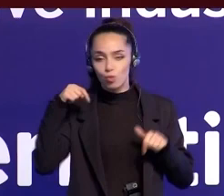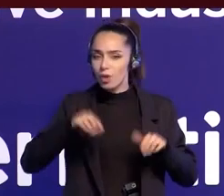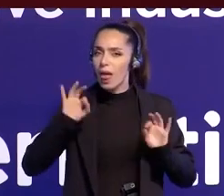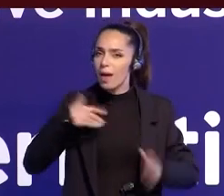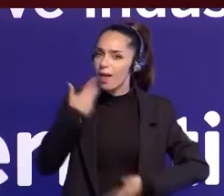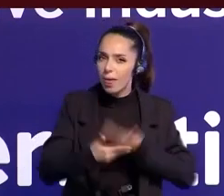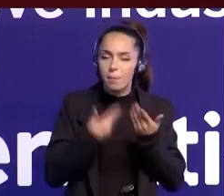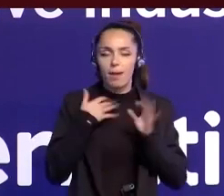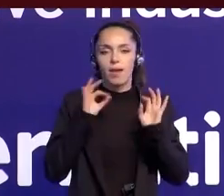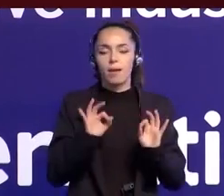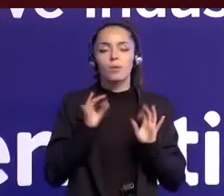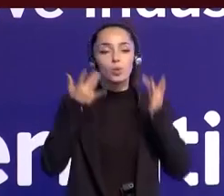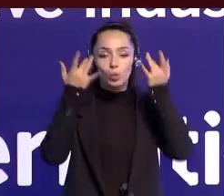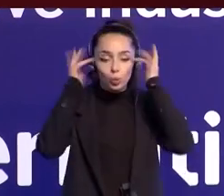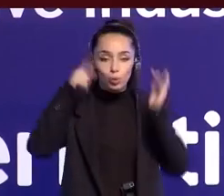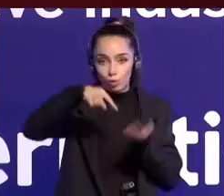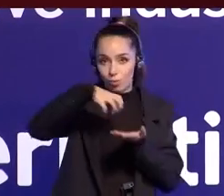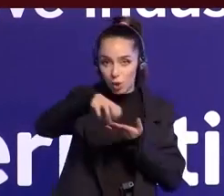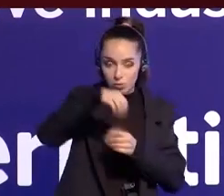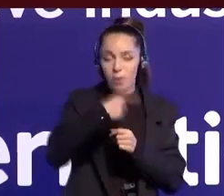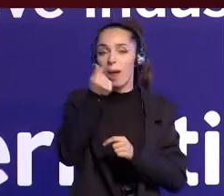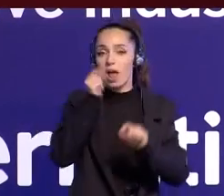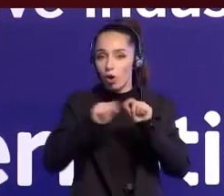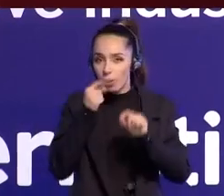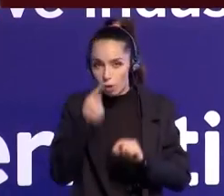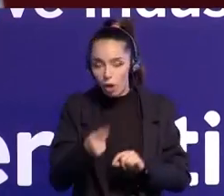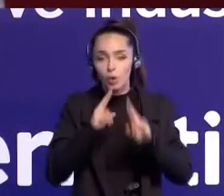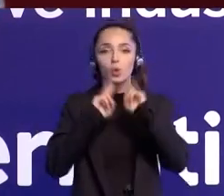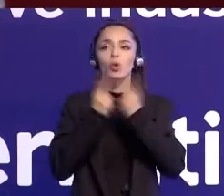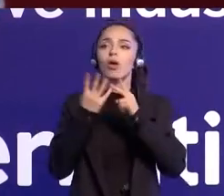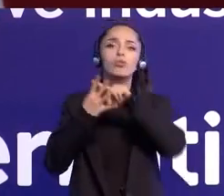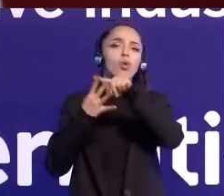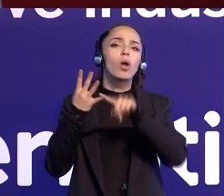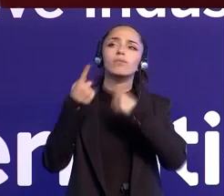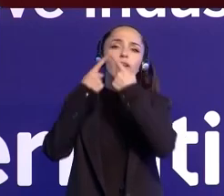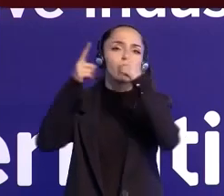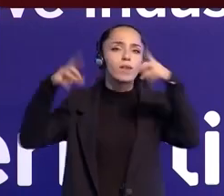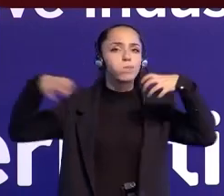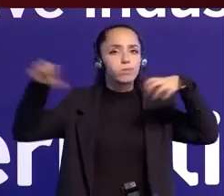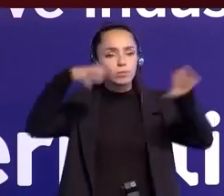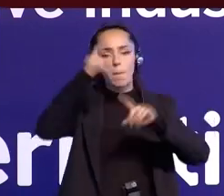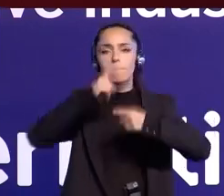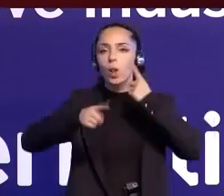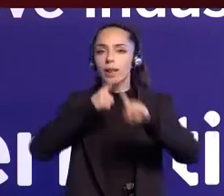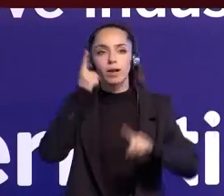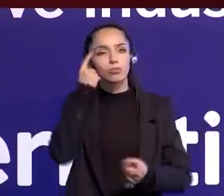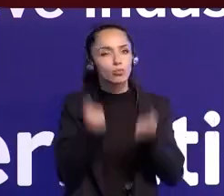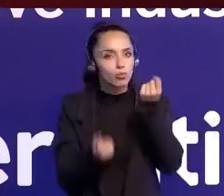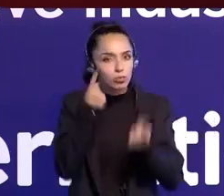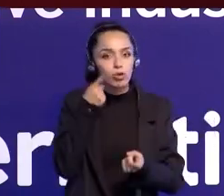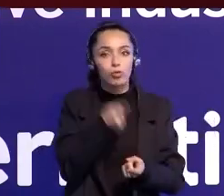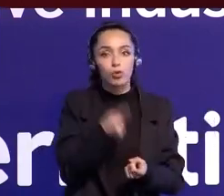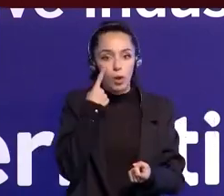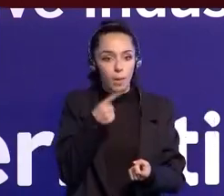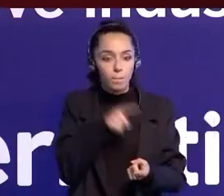in culture and in economy all over the world to show commitment to the true meaning